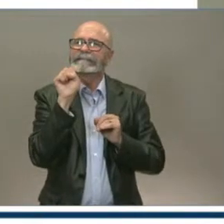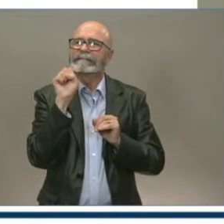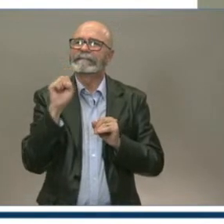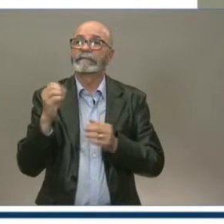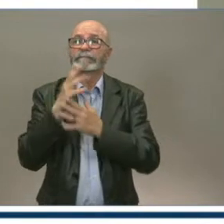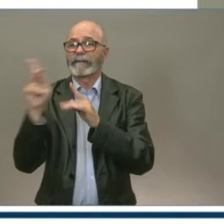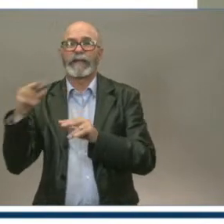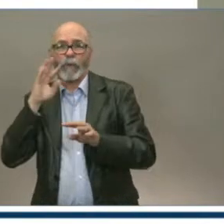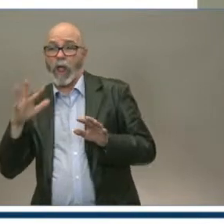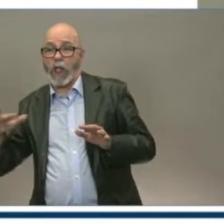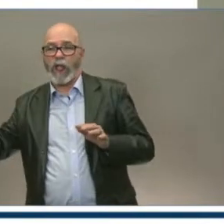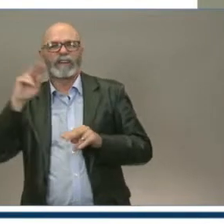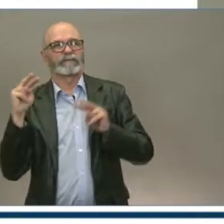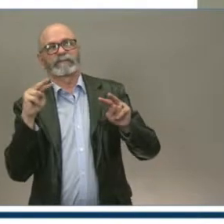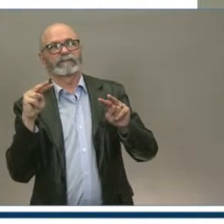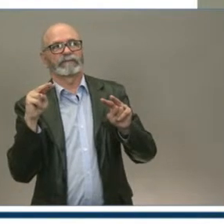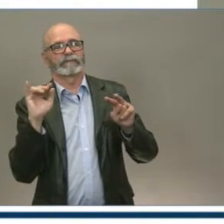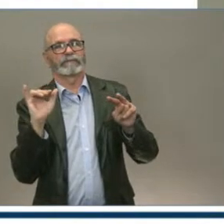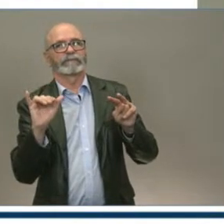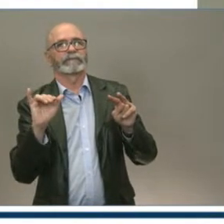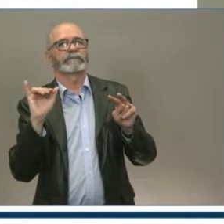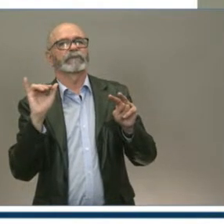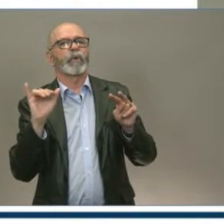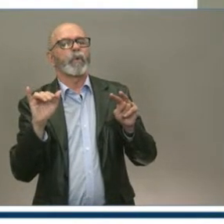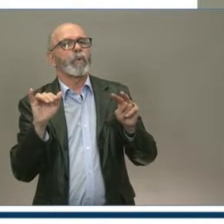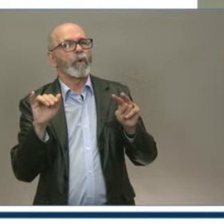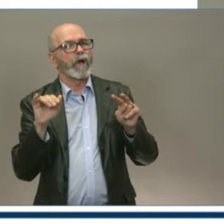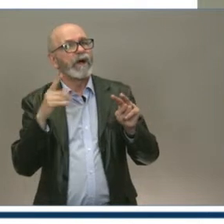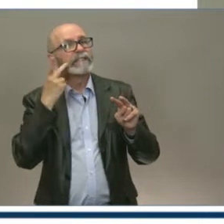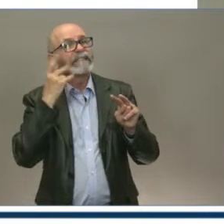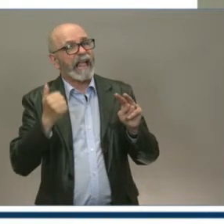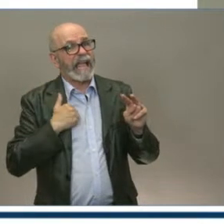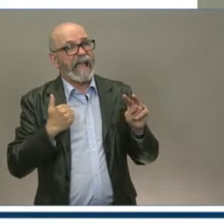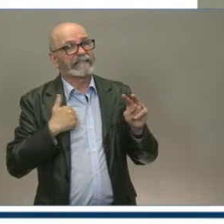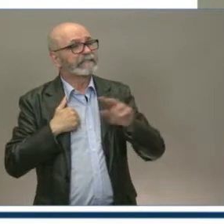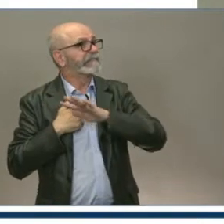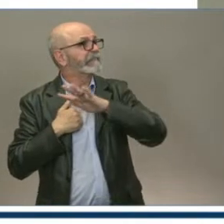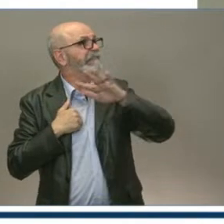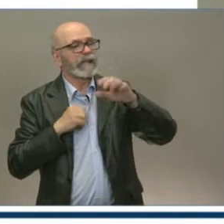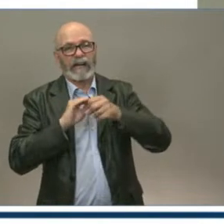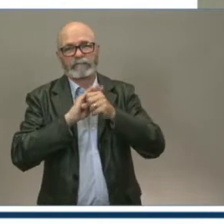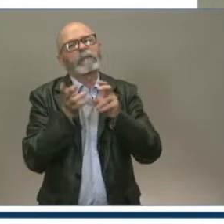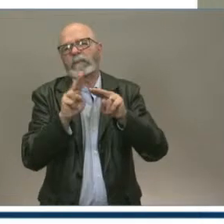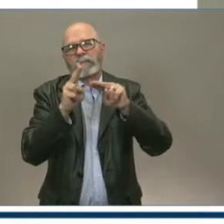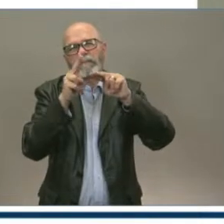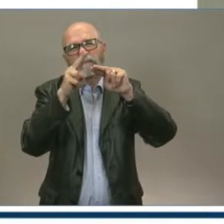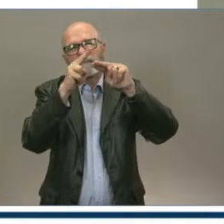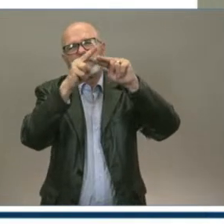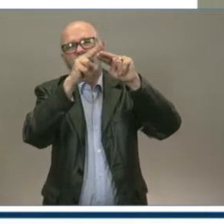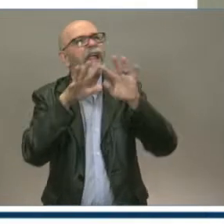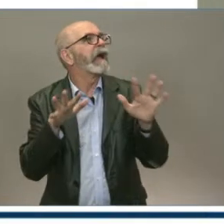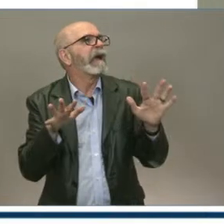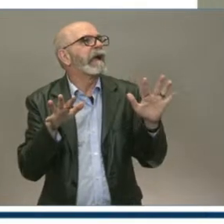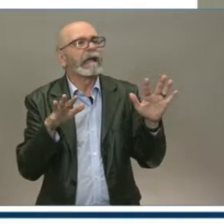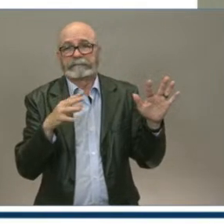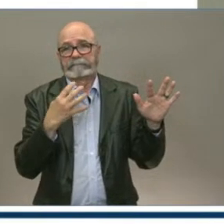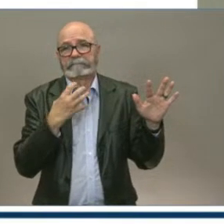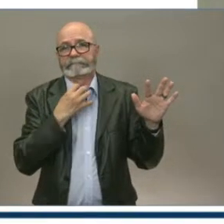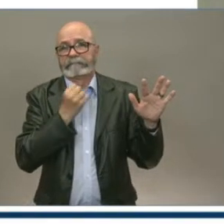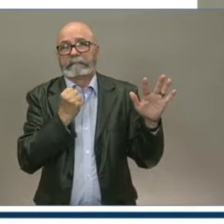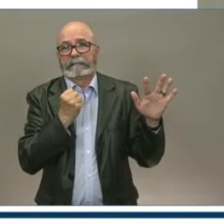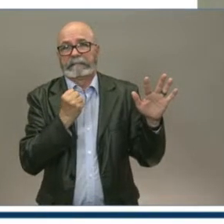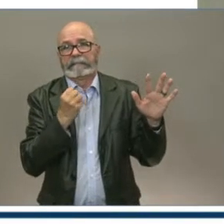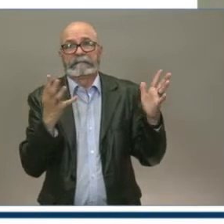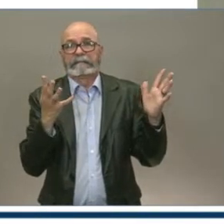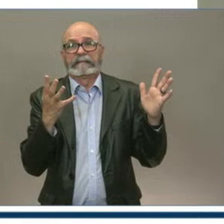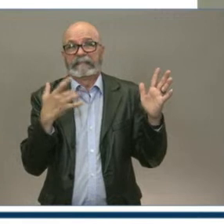parts of the country, let alone the world, and how devastating COVID can be. And I think we need no further evidence than that